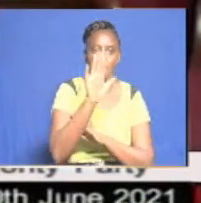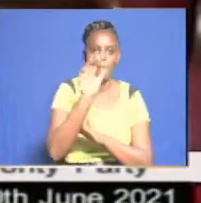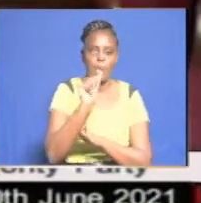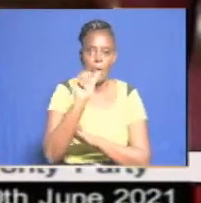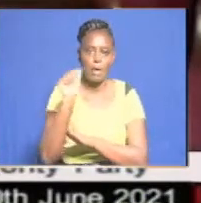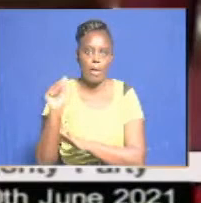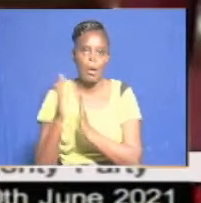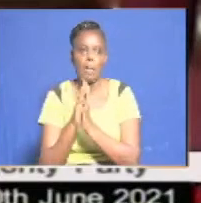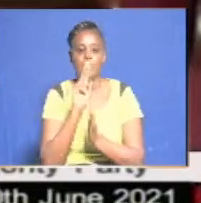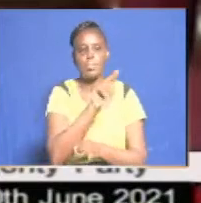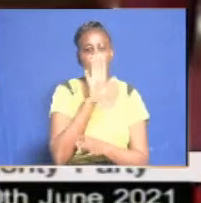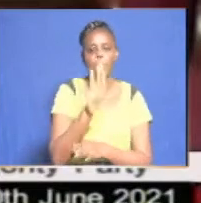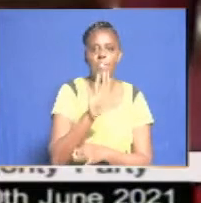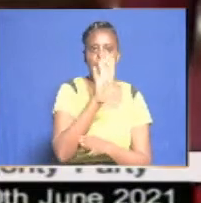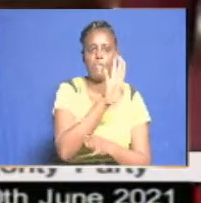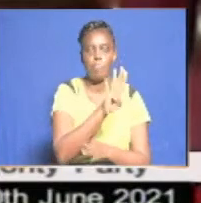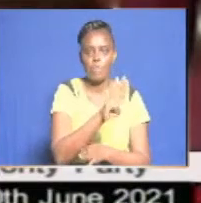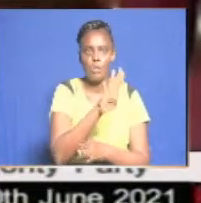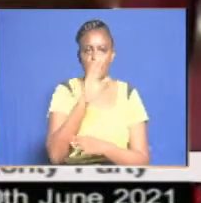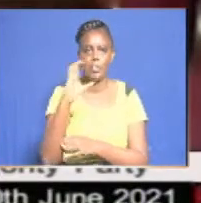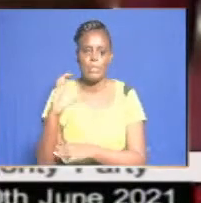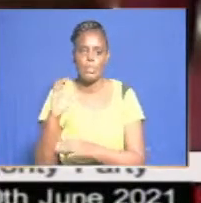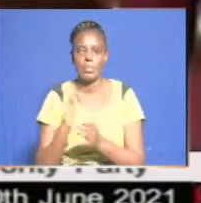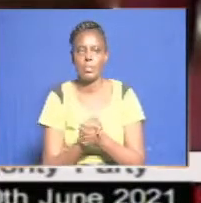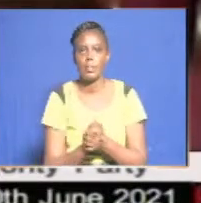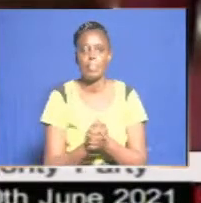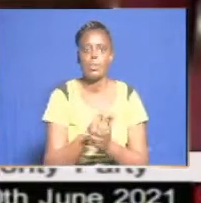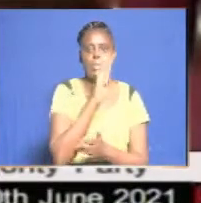and 244C.